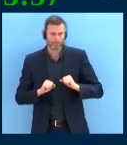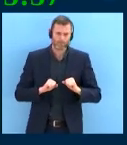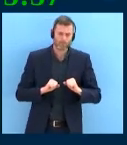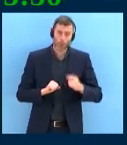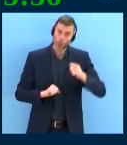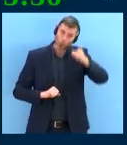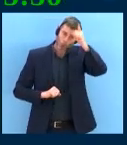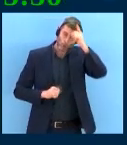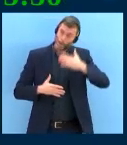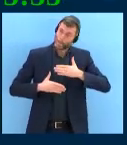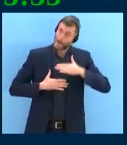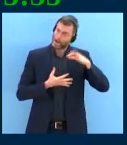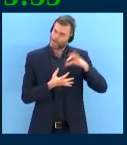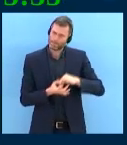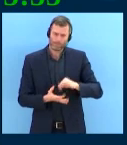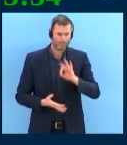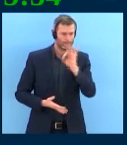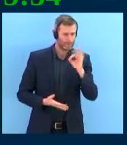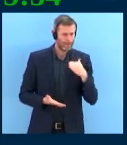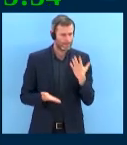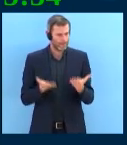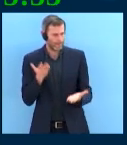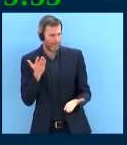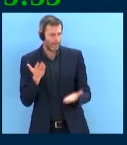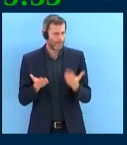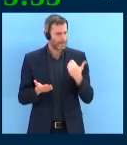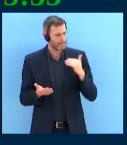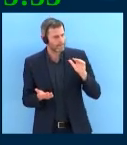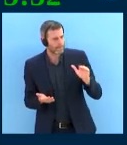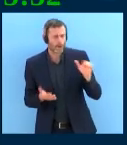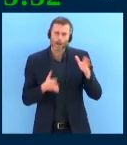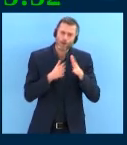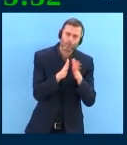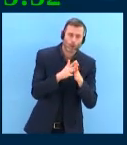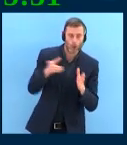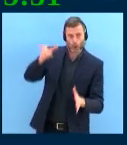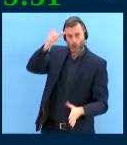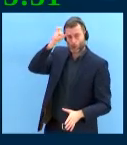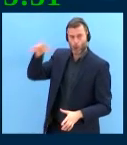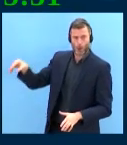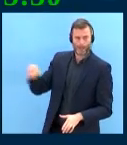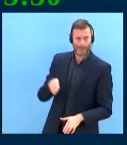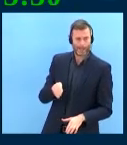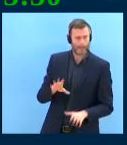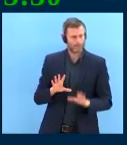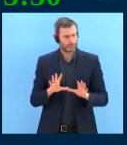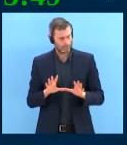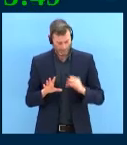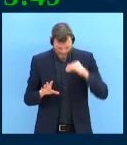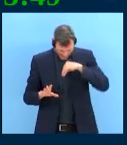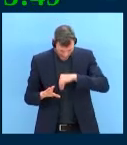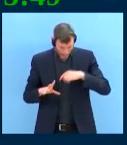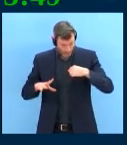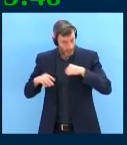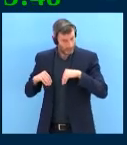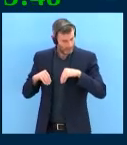to reflect reality and begin to obscure it? When you hear the same story repeatedly, they can become internalized.